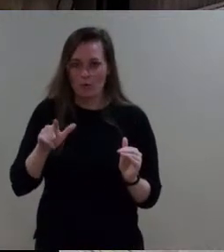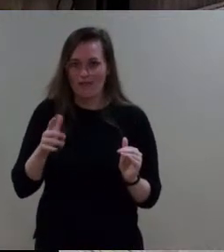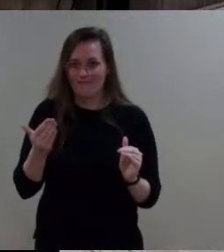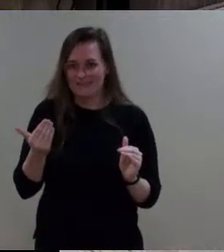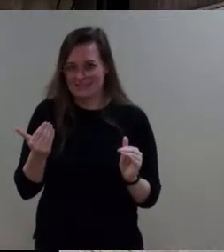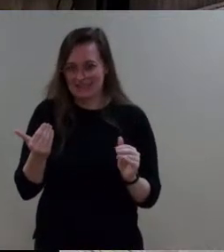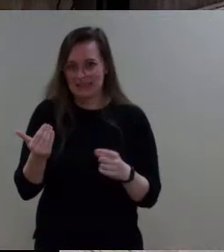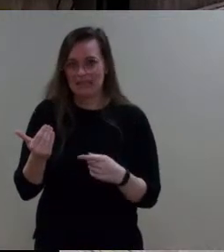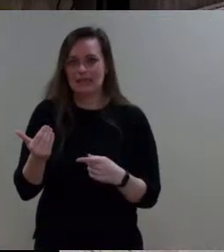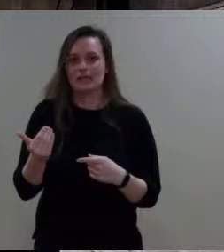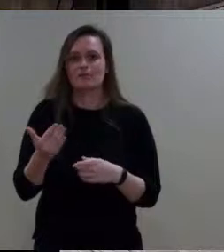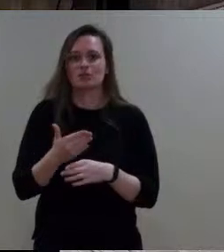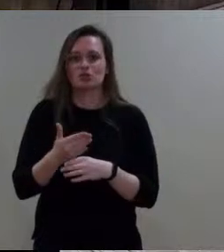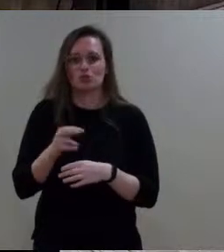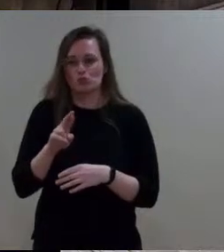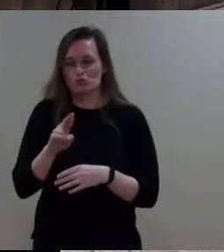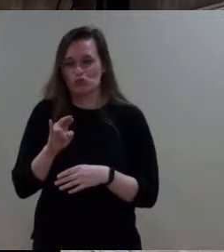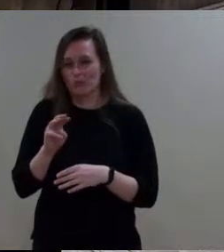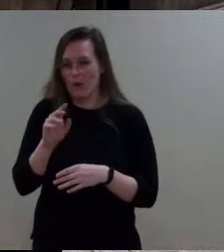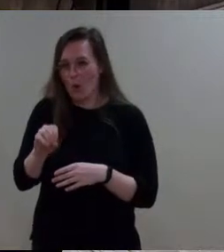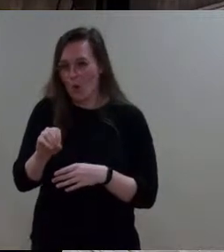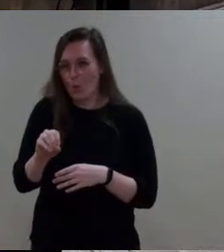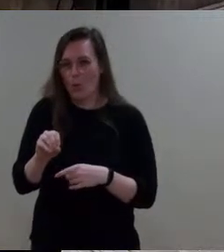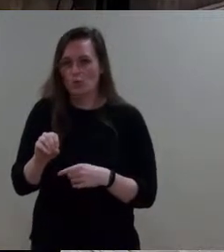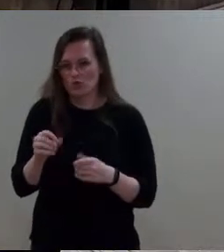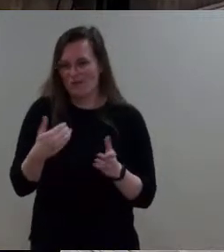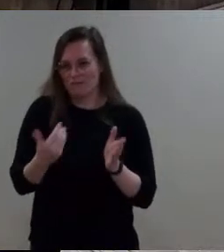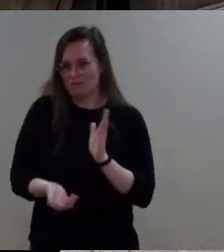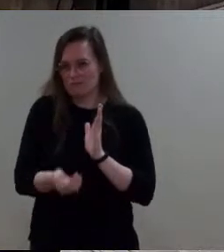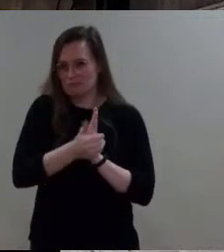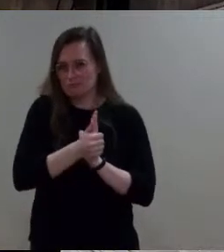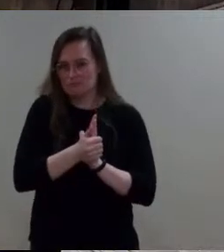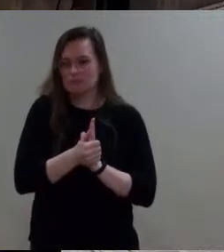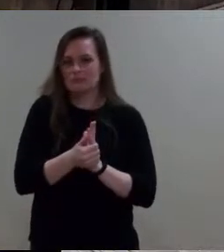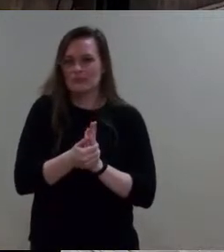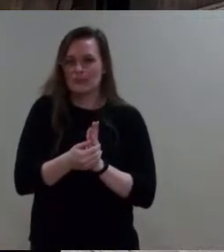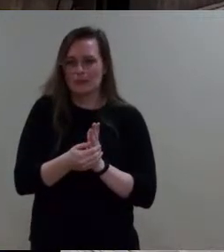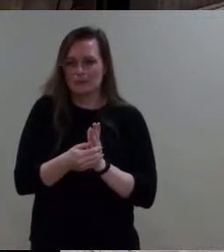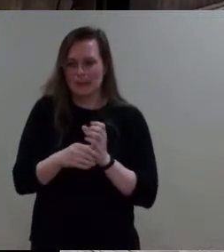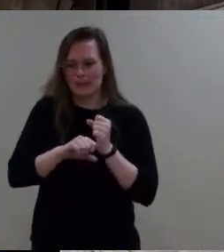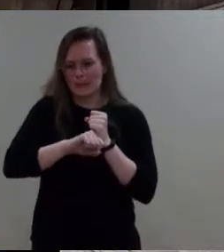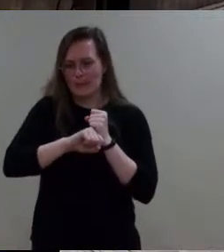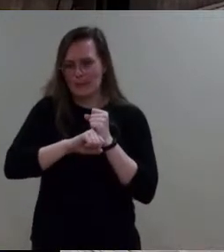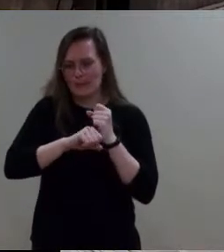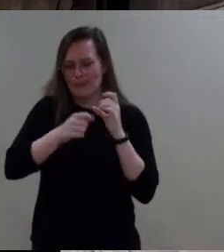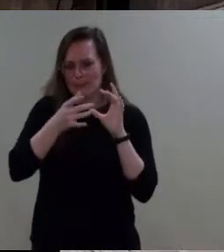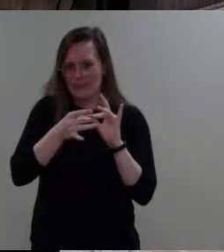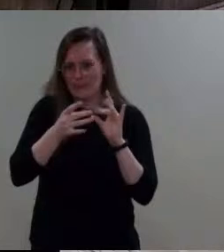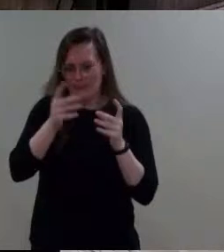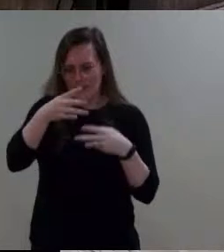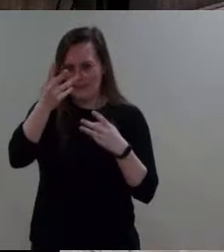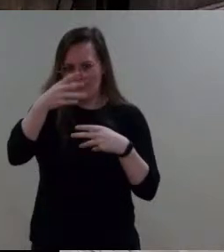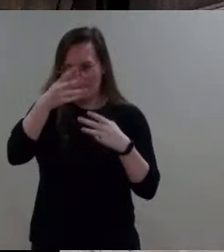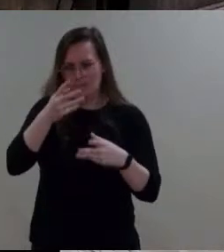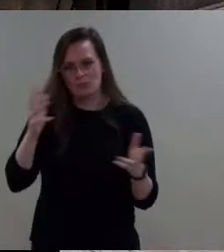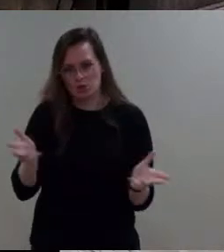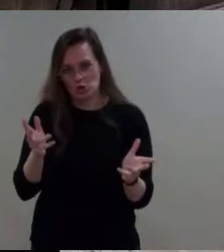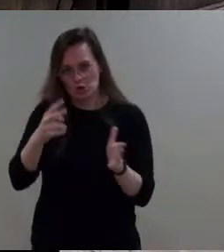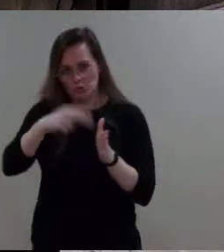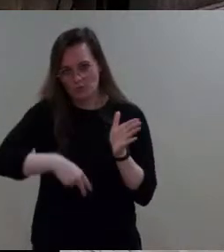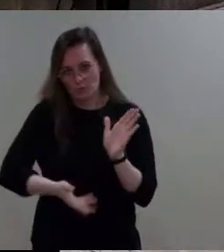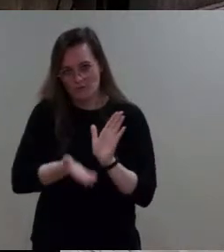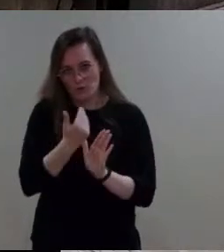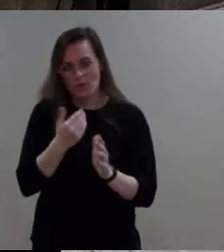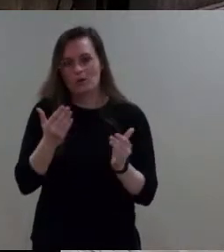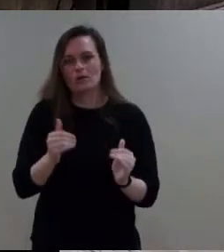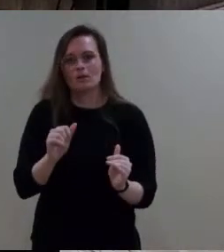chair REMO. The minutes are attached. They're quite lengthy, but I would encourage you all to review those. April 15th,